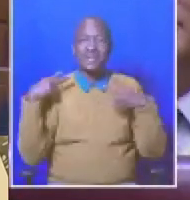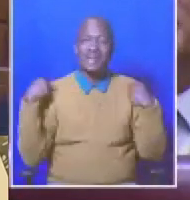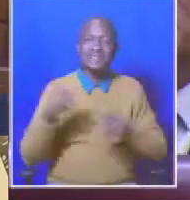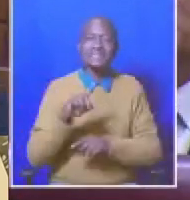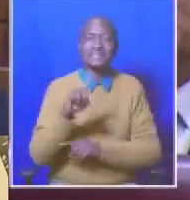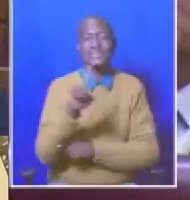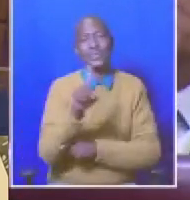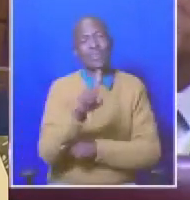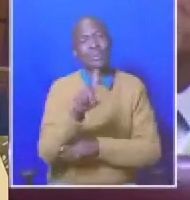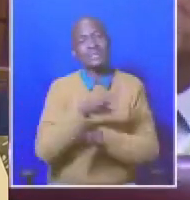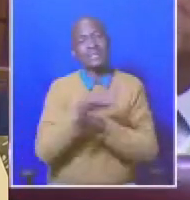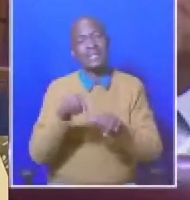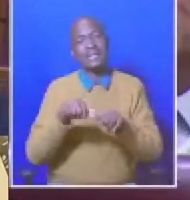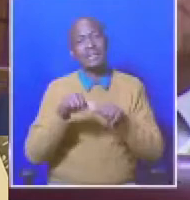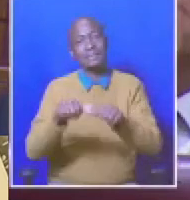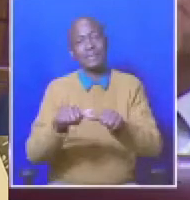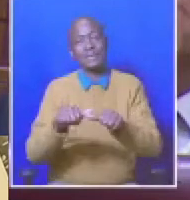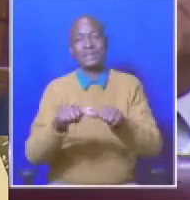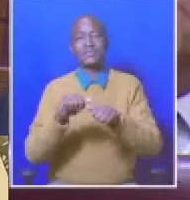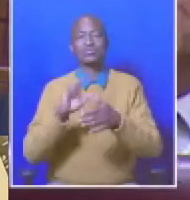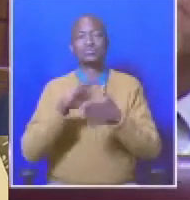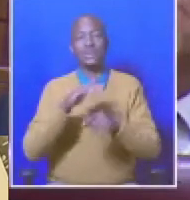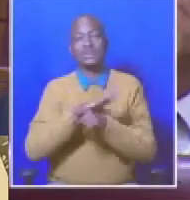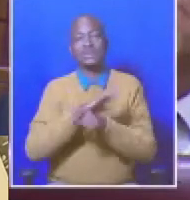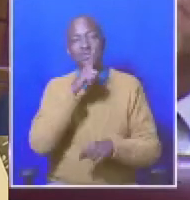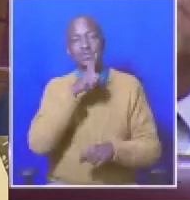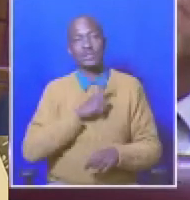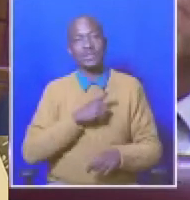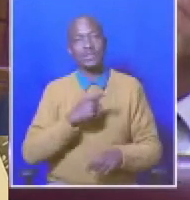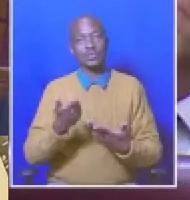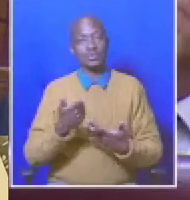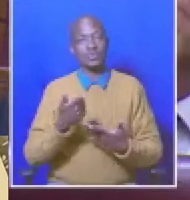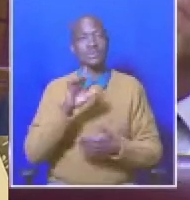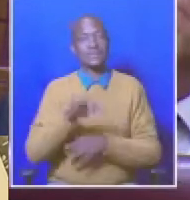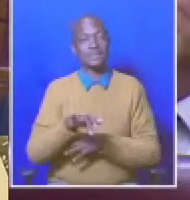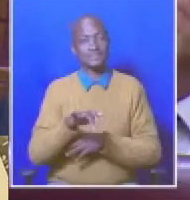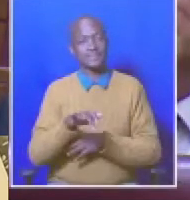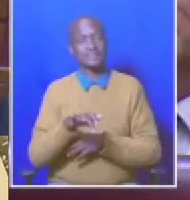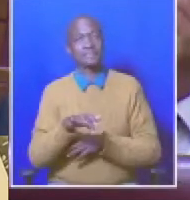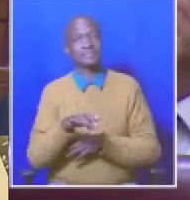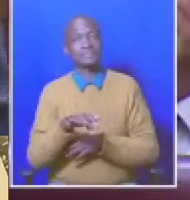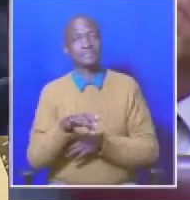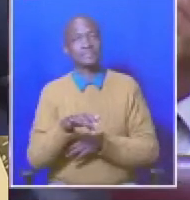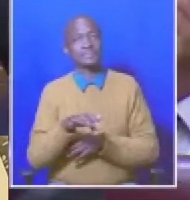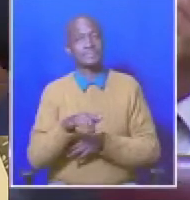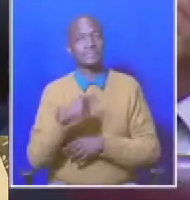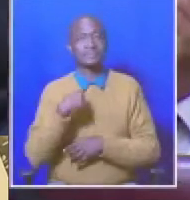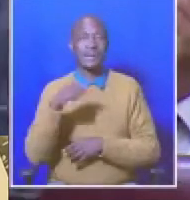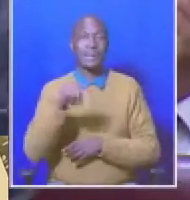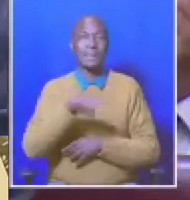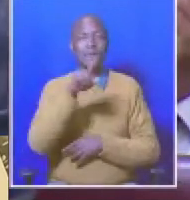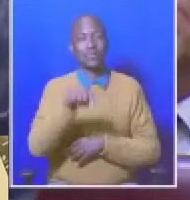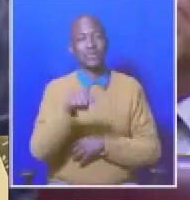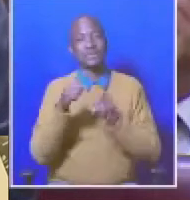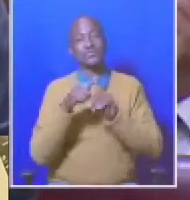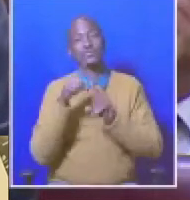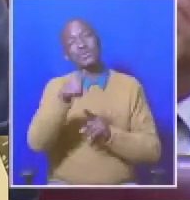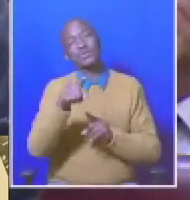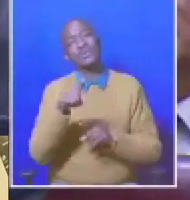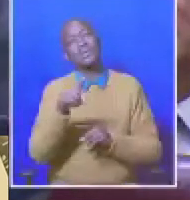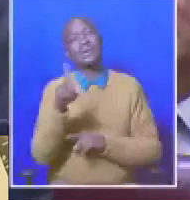main reasons, we are told, is because of budget shortages. So my question to you is,